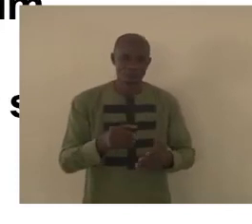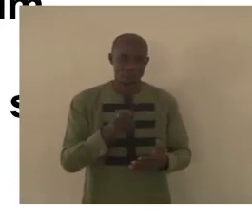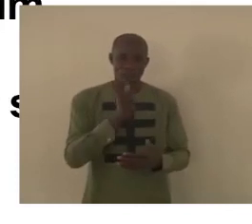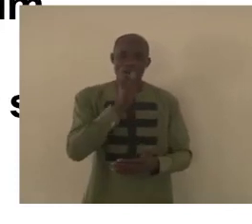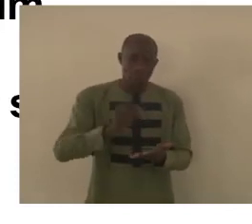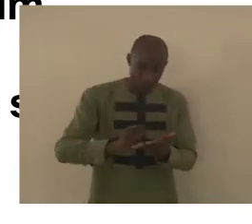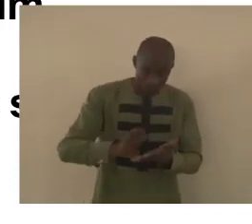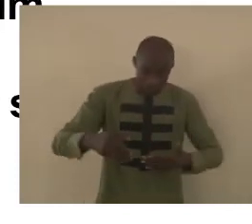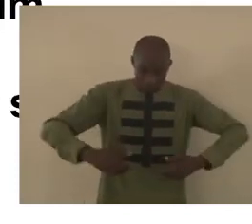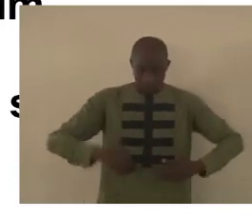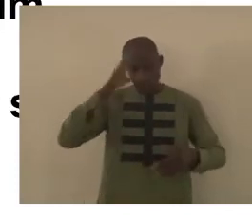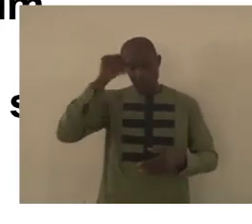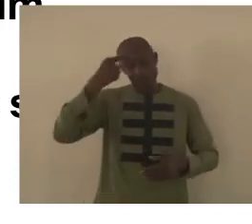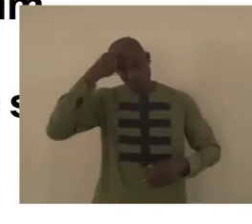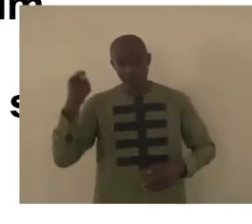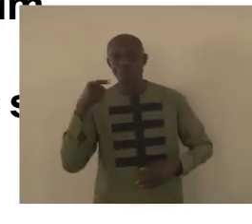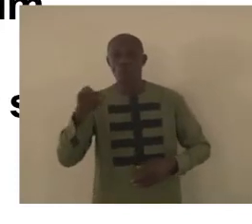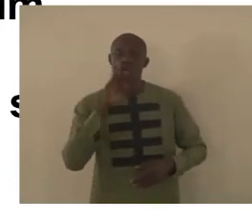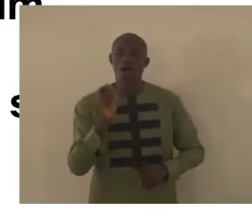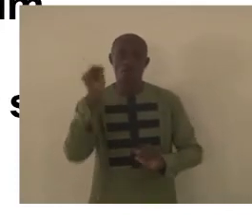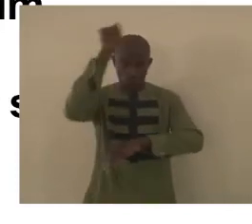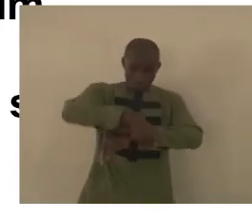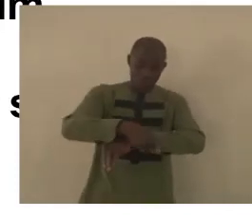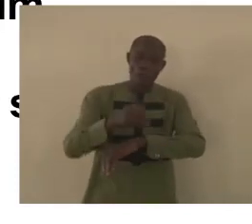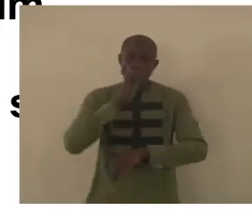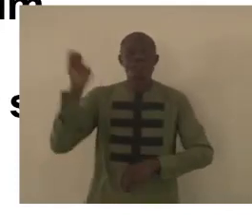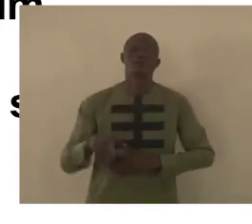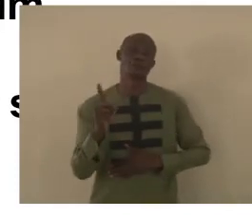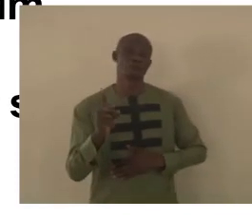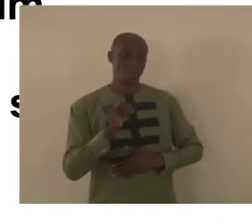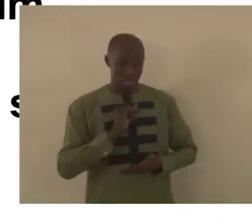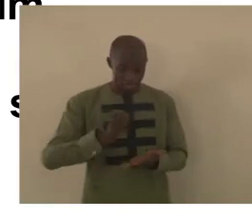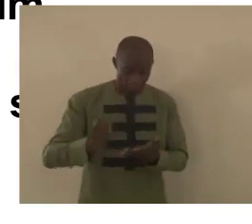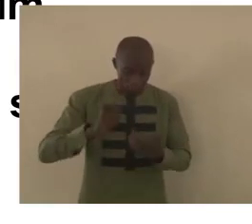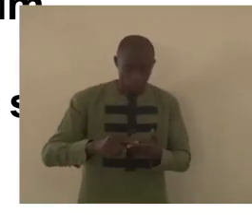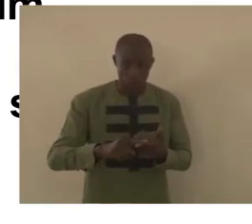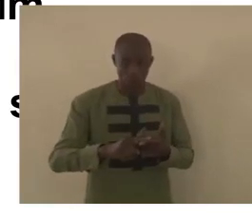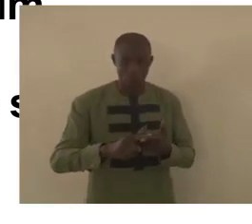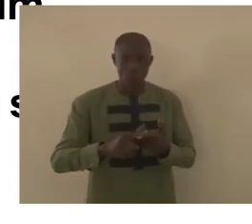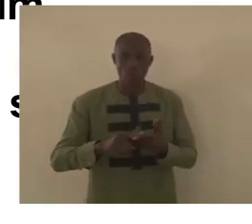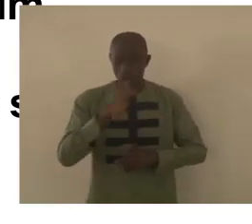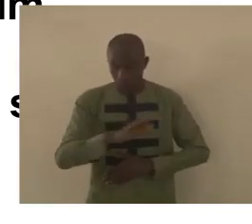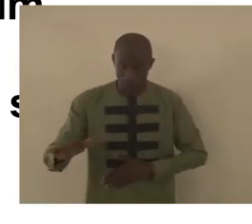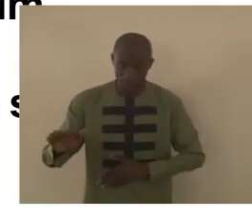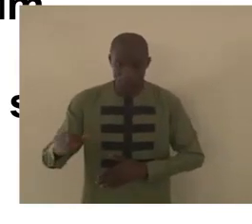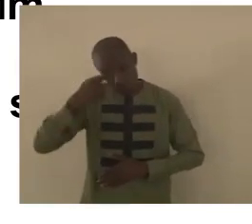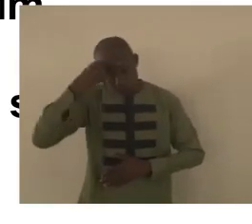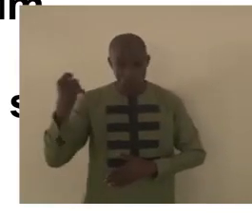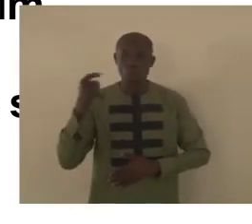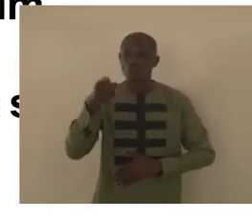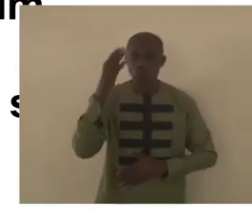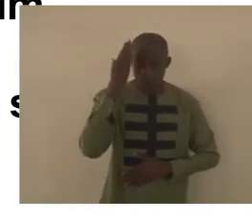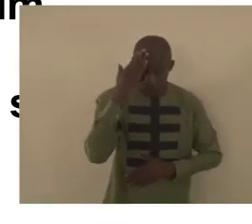beginning. I'm writing to you, young men, because you have overcome the evil one. I write to you, dear